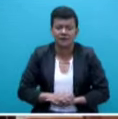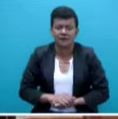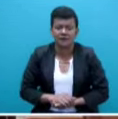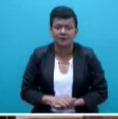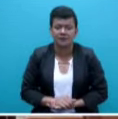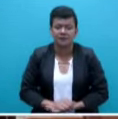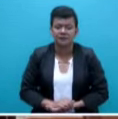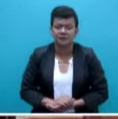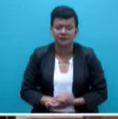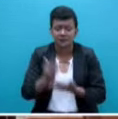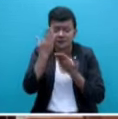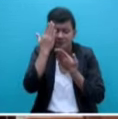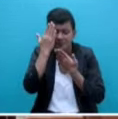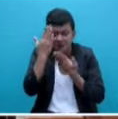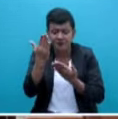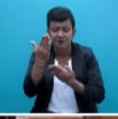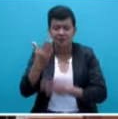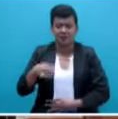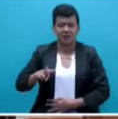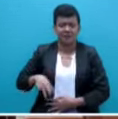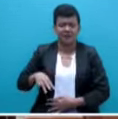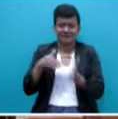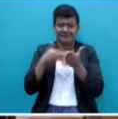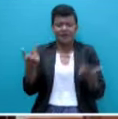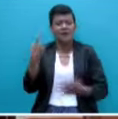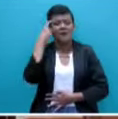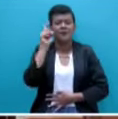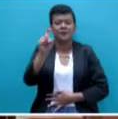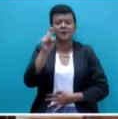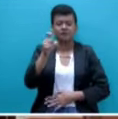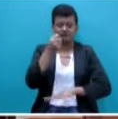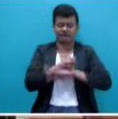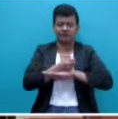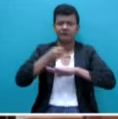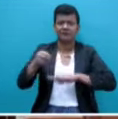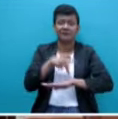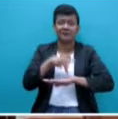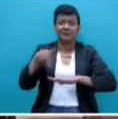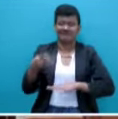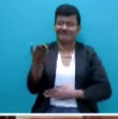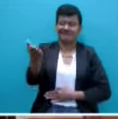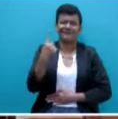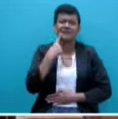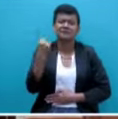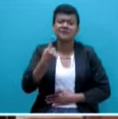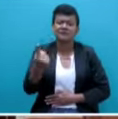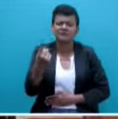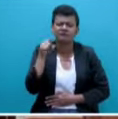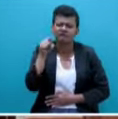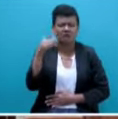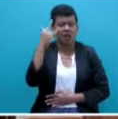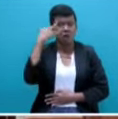Honourable members, I now call upon the Leader of Government in Parliament to speak to his motion. You have the floor,